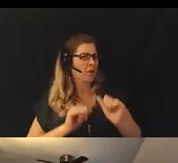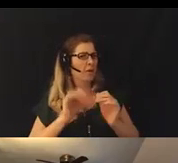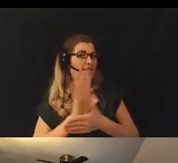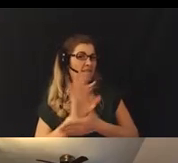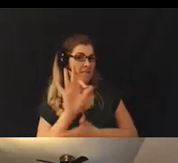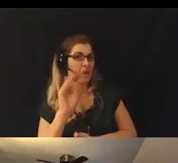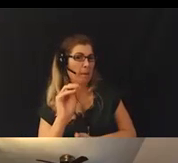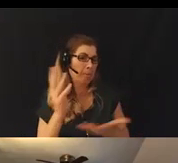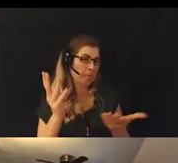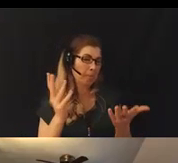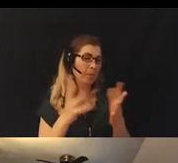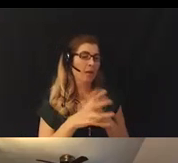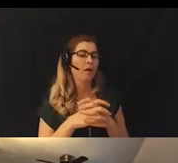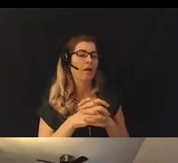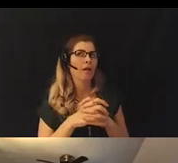I